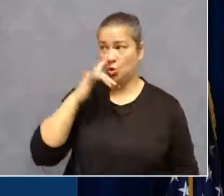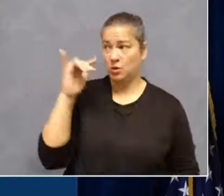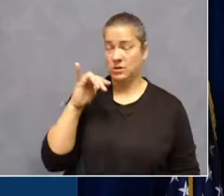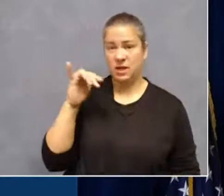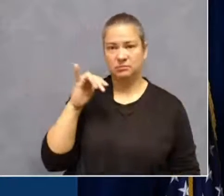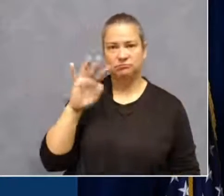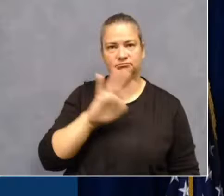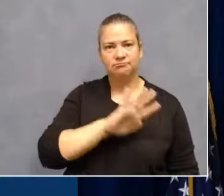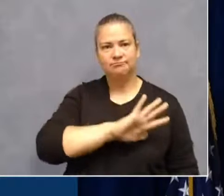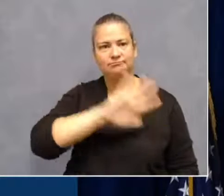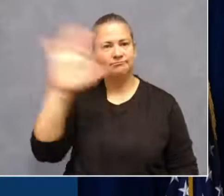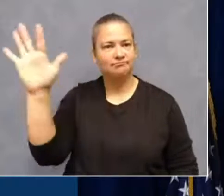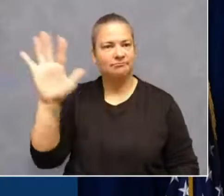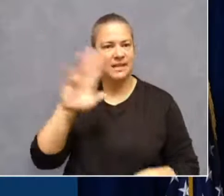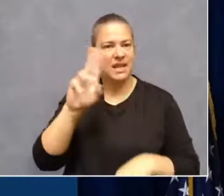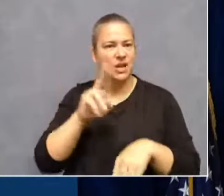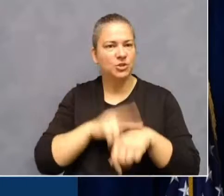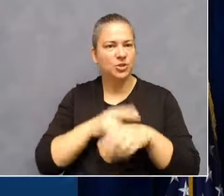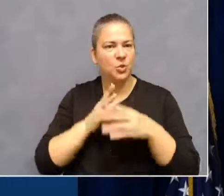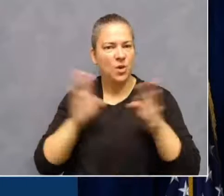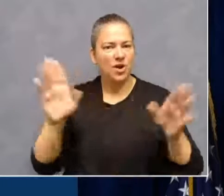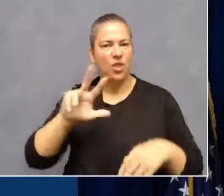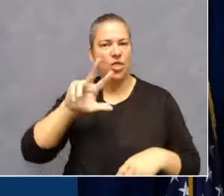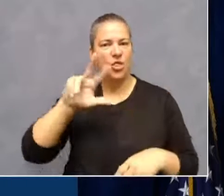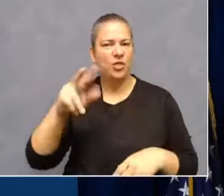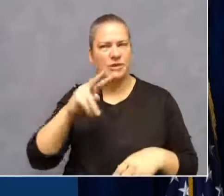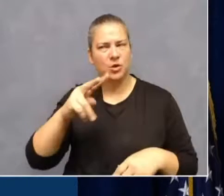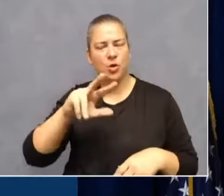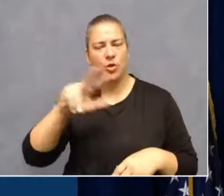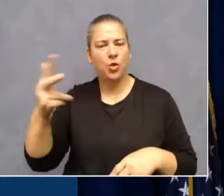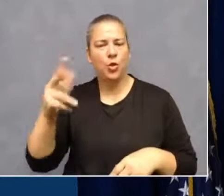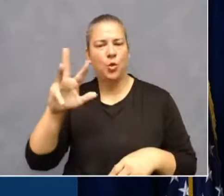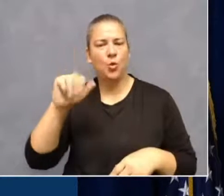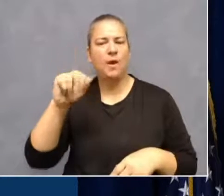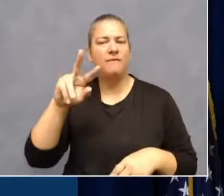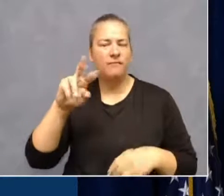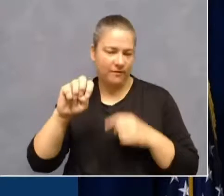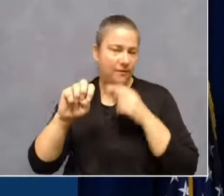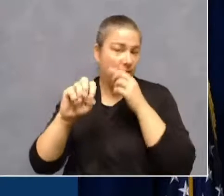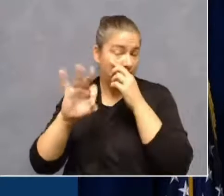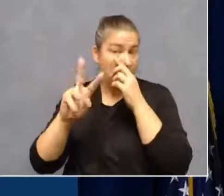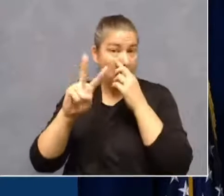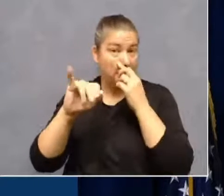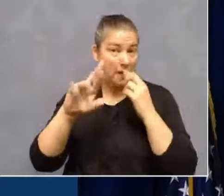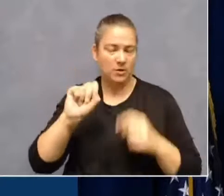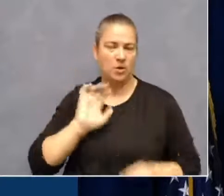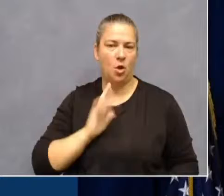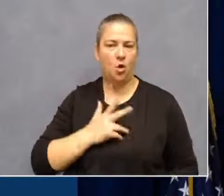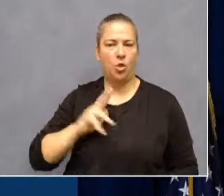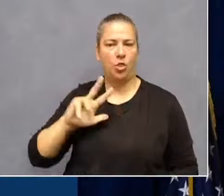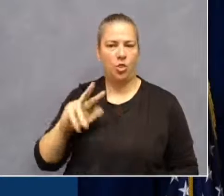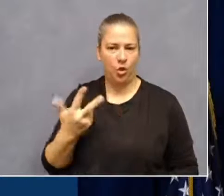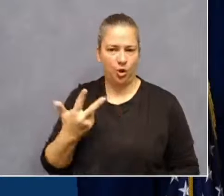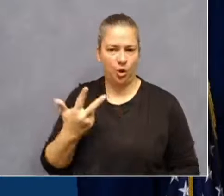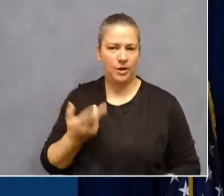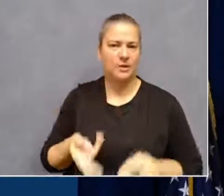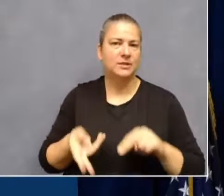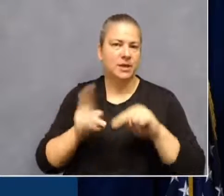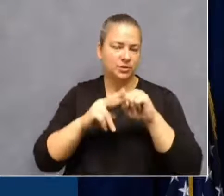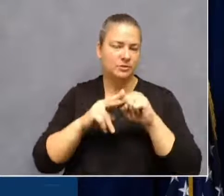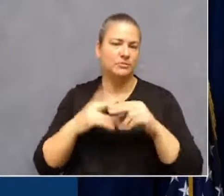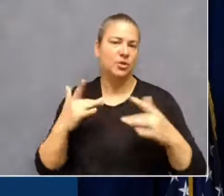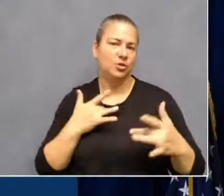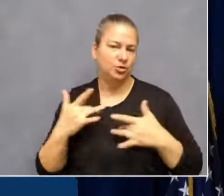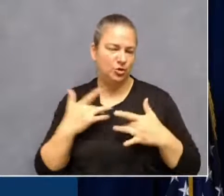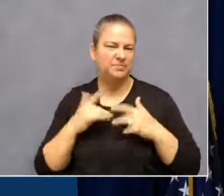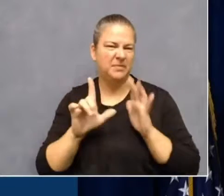the second or the third wave of this virus, certainly our third escalation. It's concerning. And later I'll talk